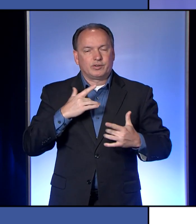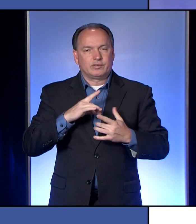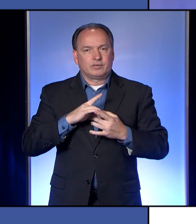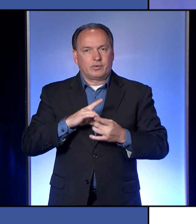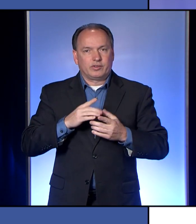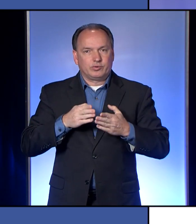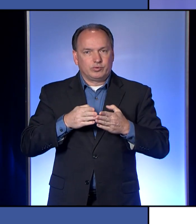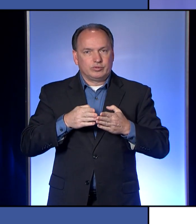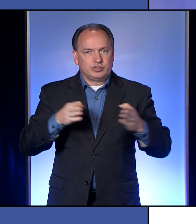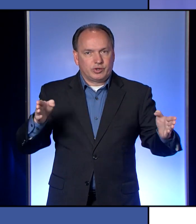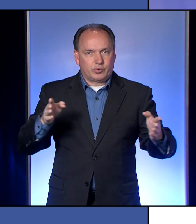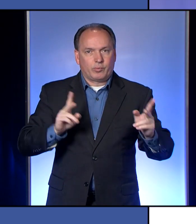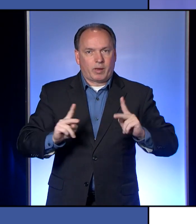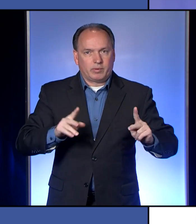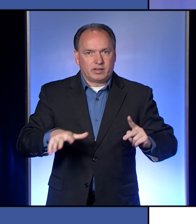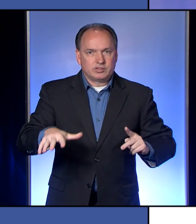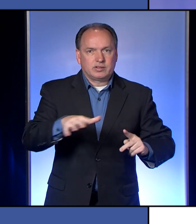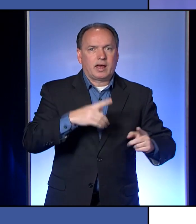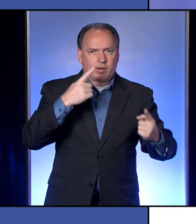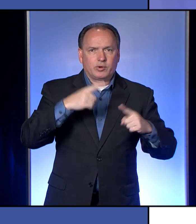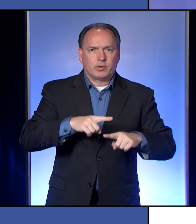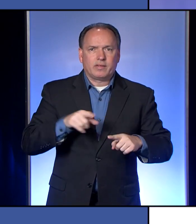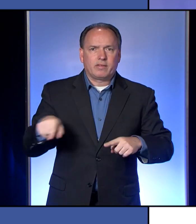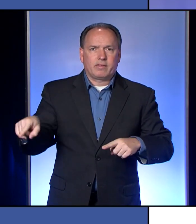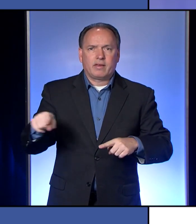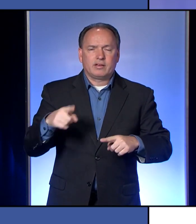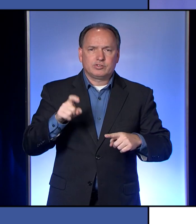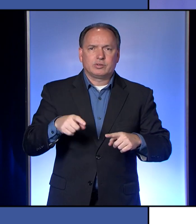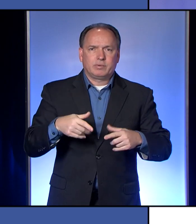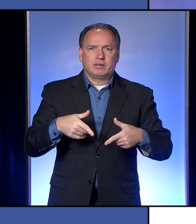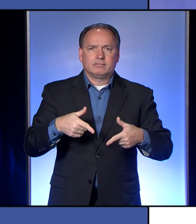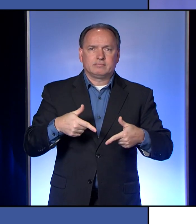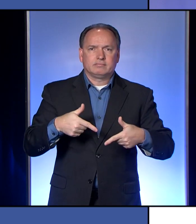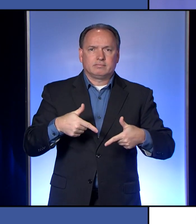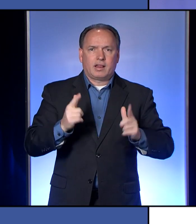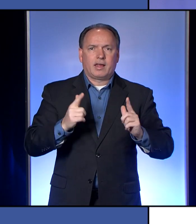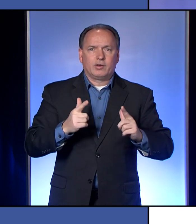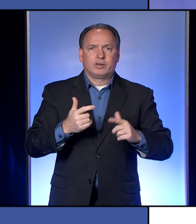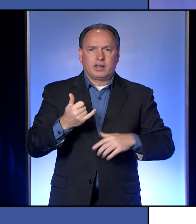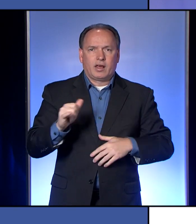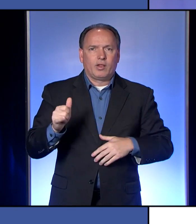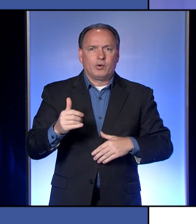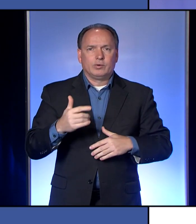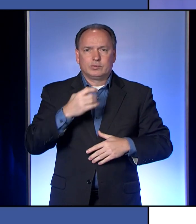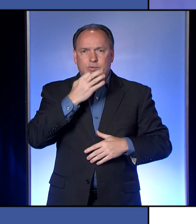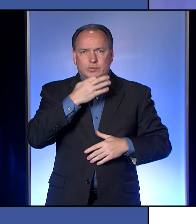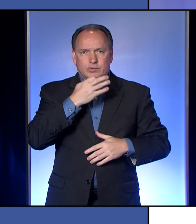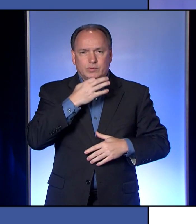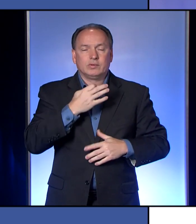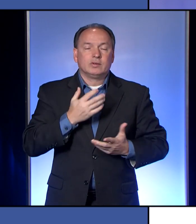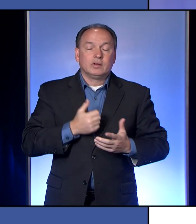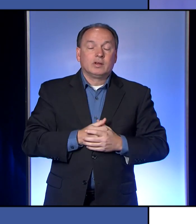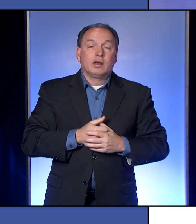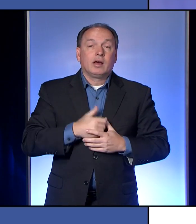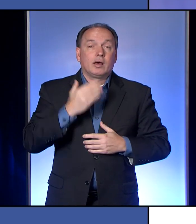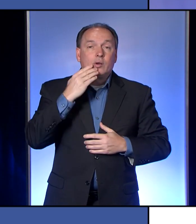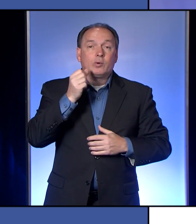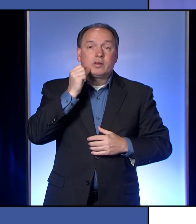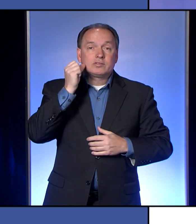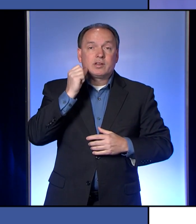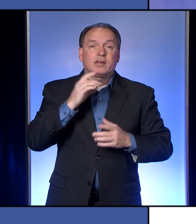general population. And so I would agree that, they should be in that next phase of going to yellow. And yesterday I